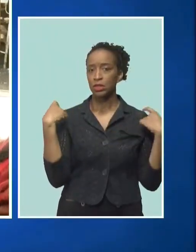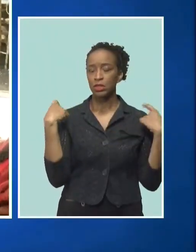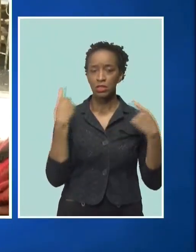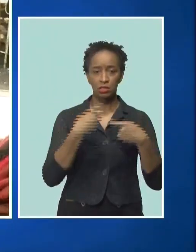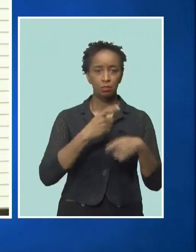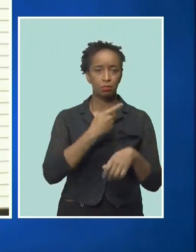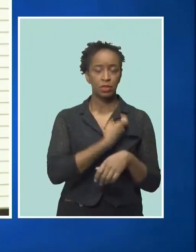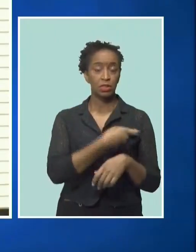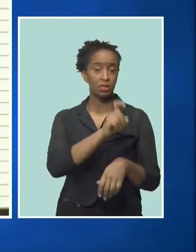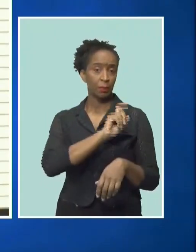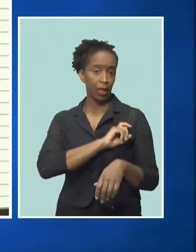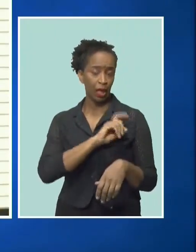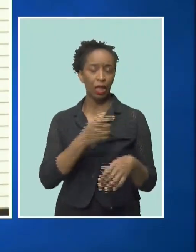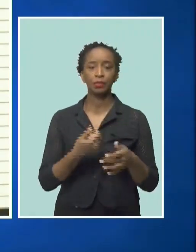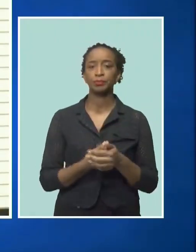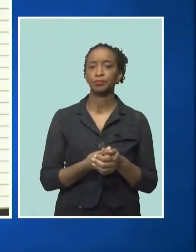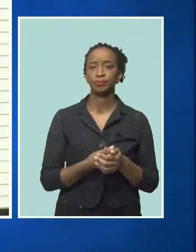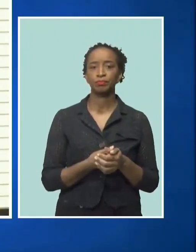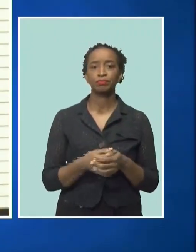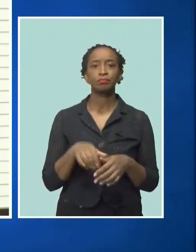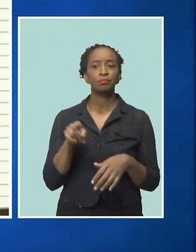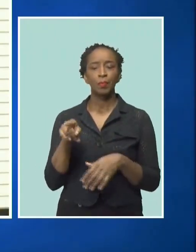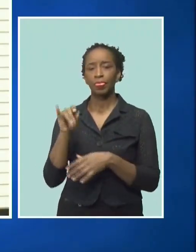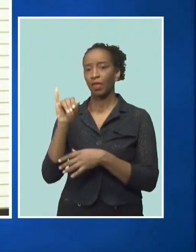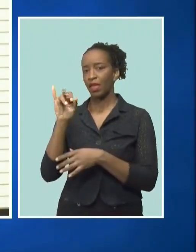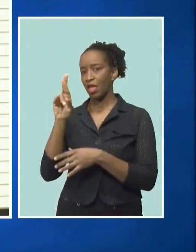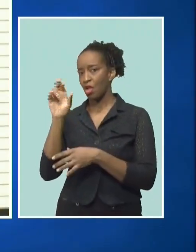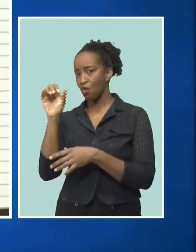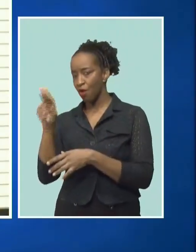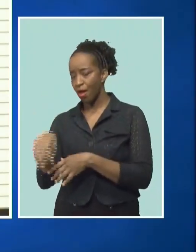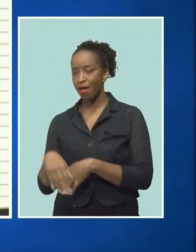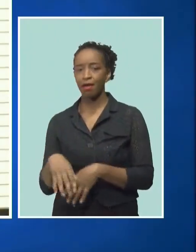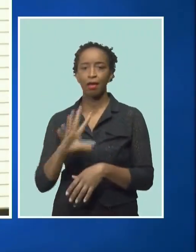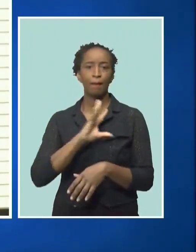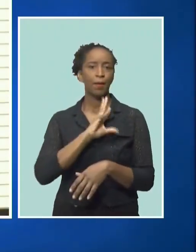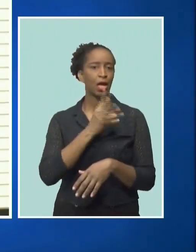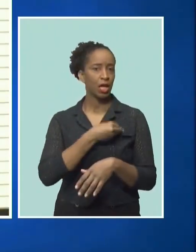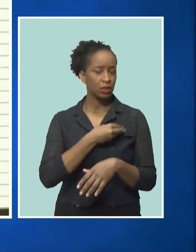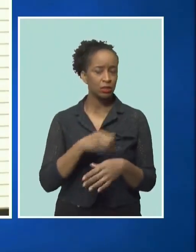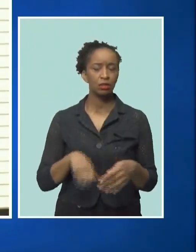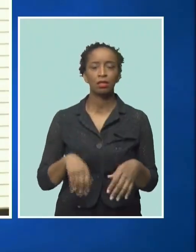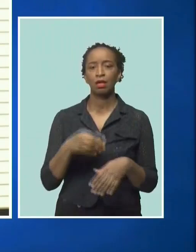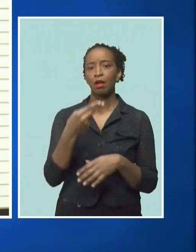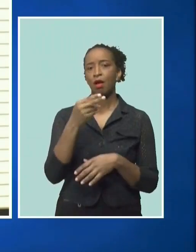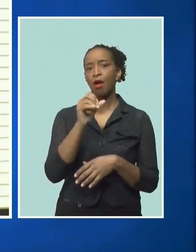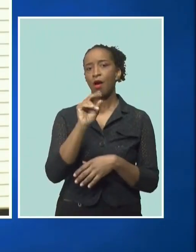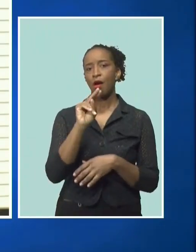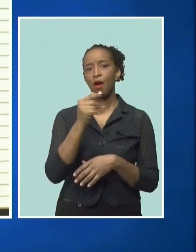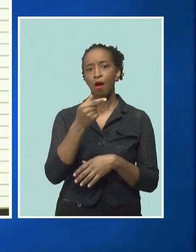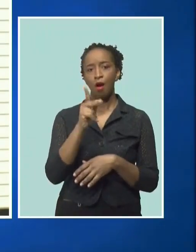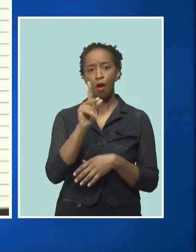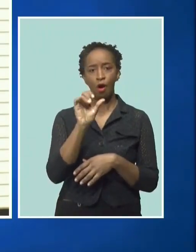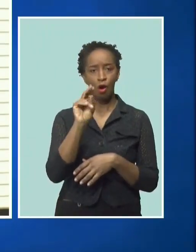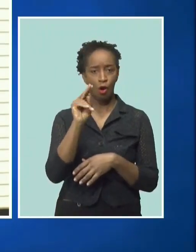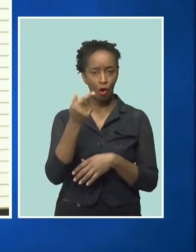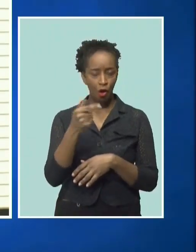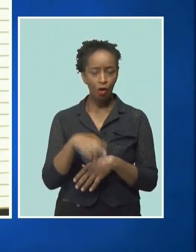in, the Islamic Republic of Iran, Palestine, Hong Kong, Sierra